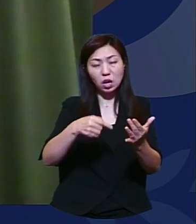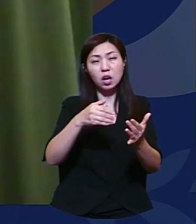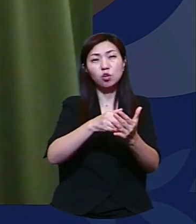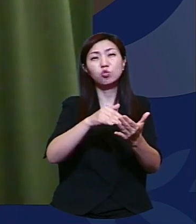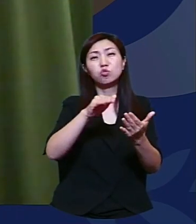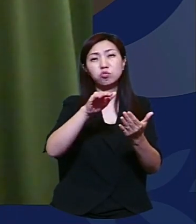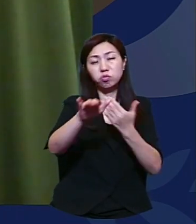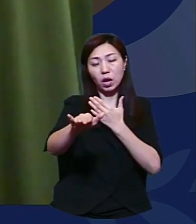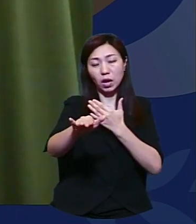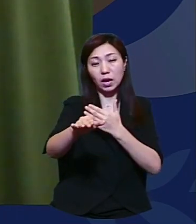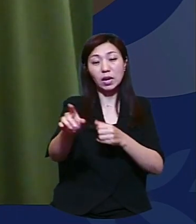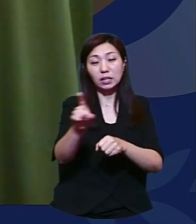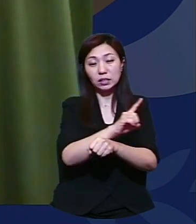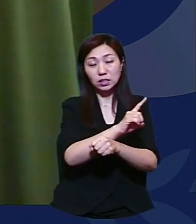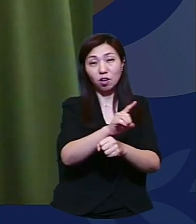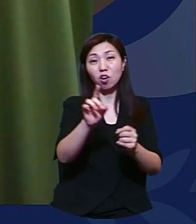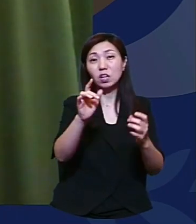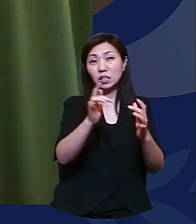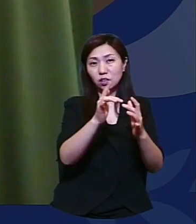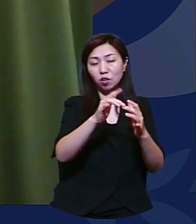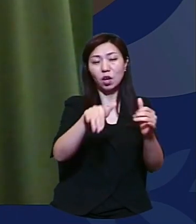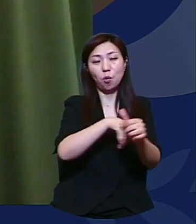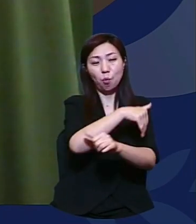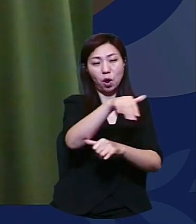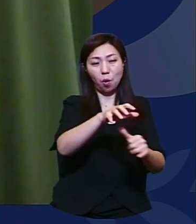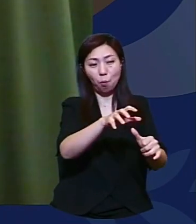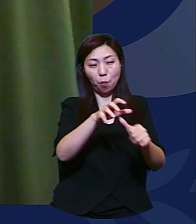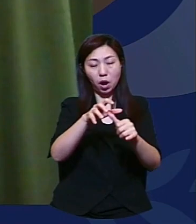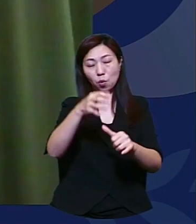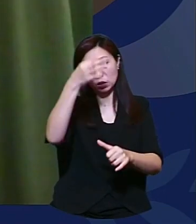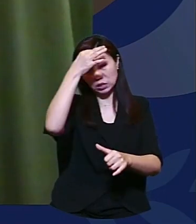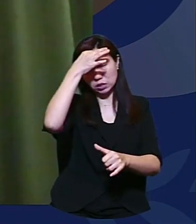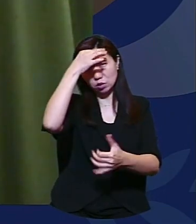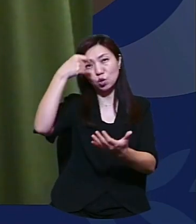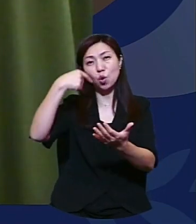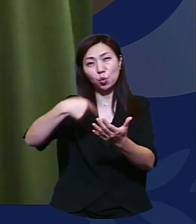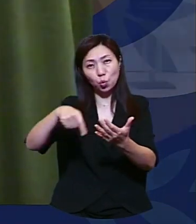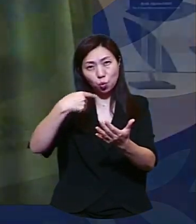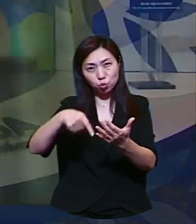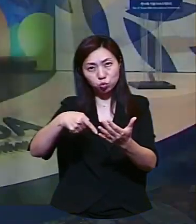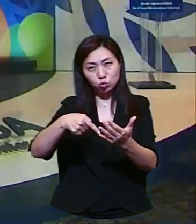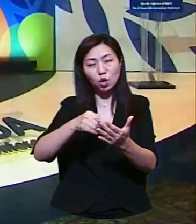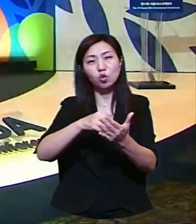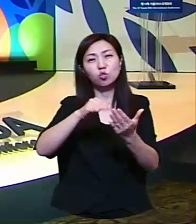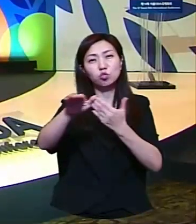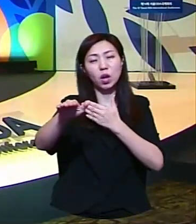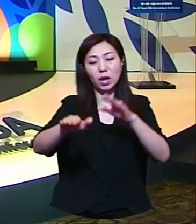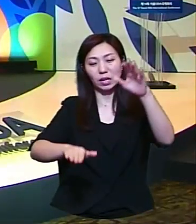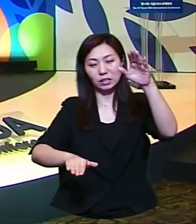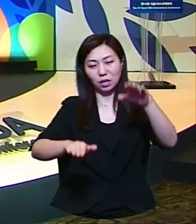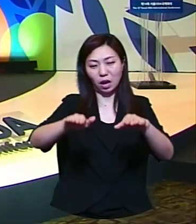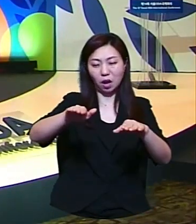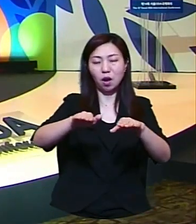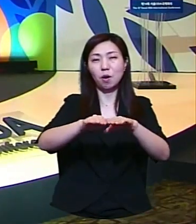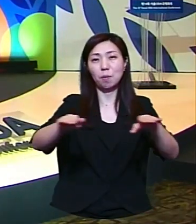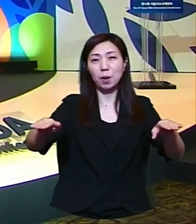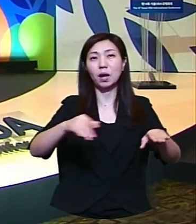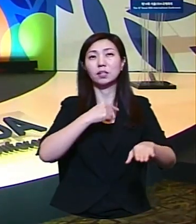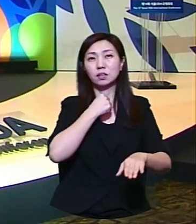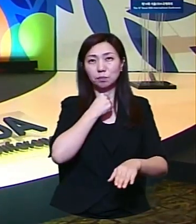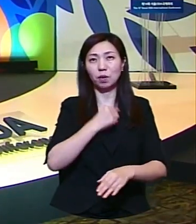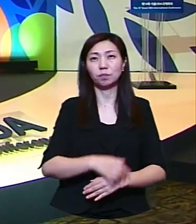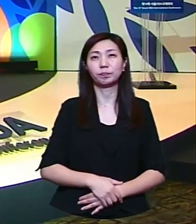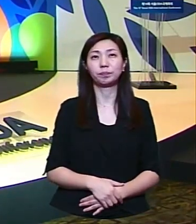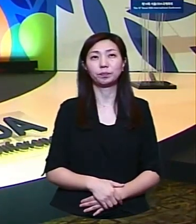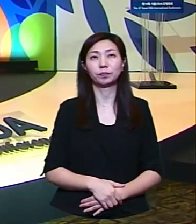digital divide and other digital divides. I hope that helps in answering the question. Thank you, Chris. Because I asked that question because I